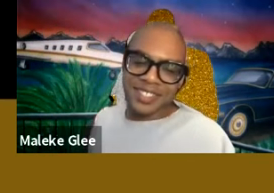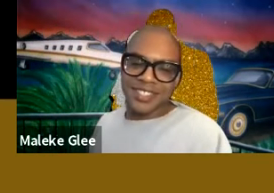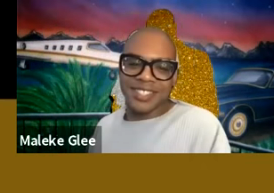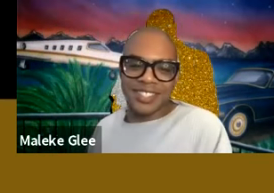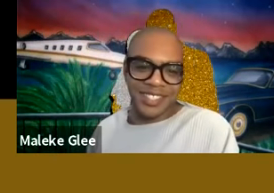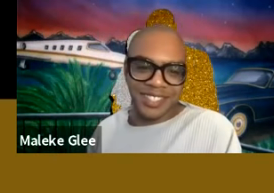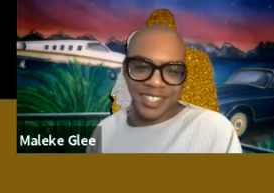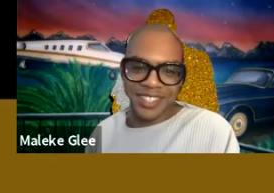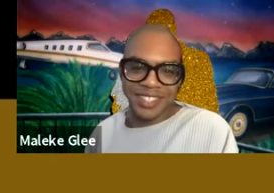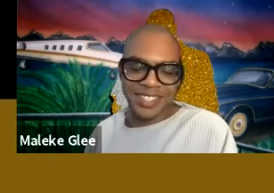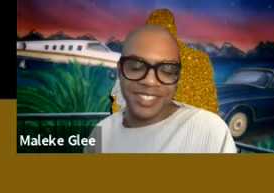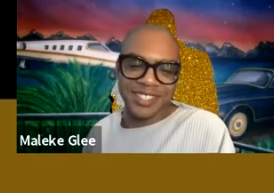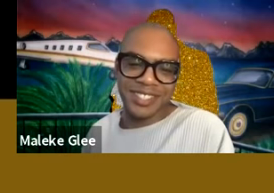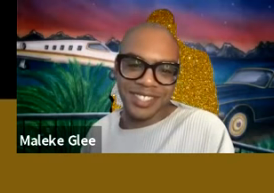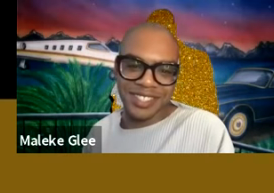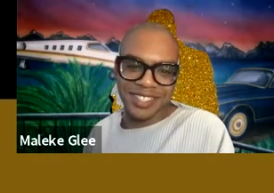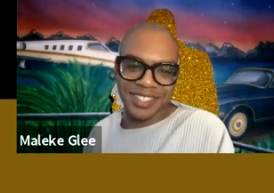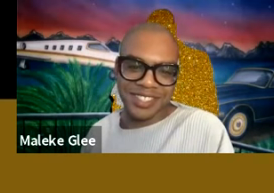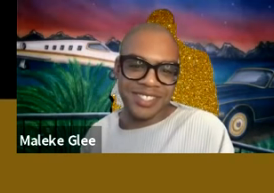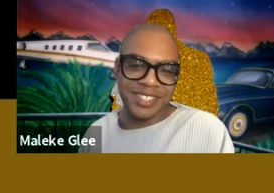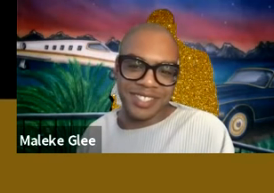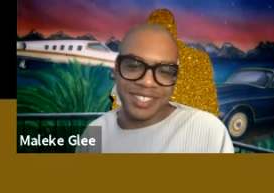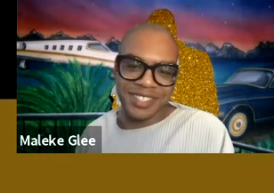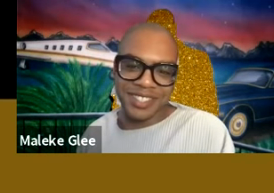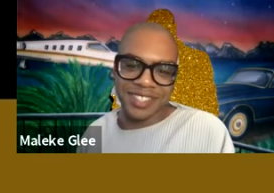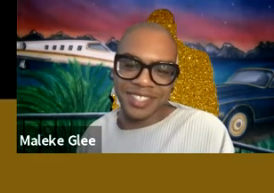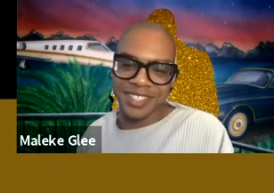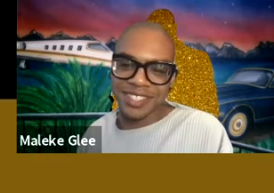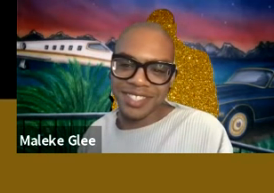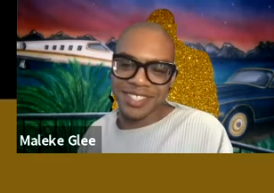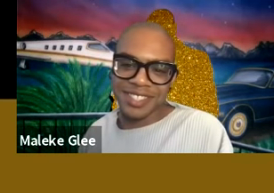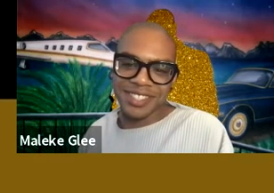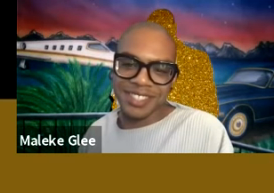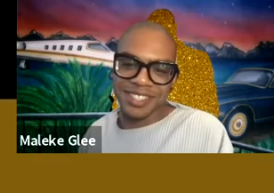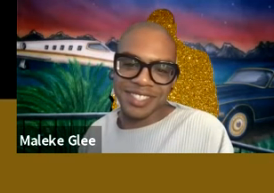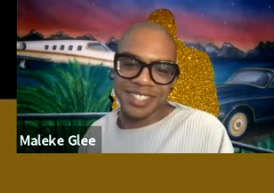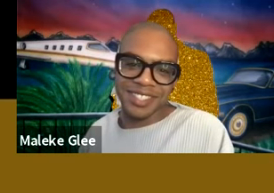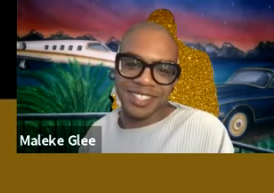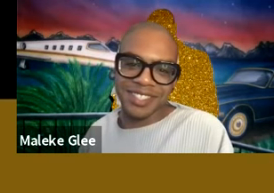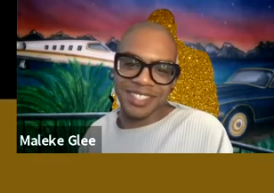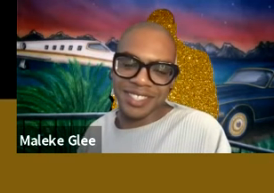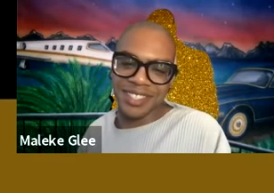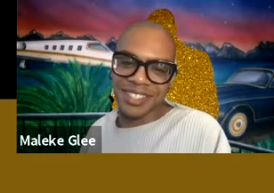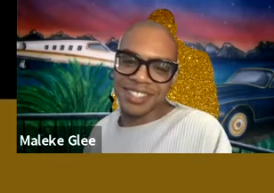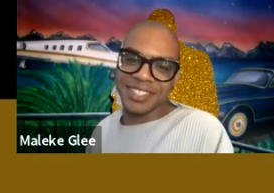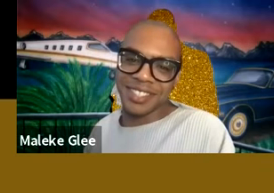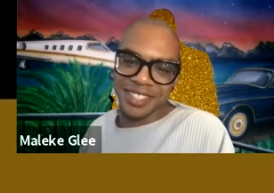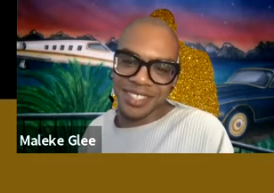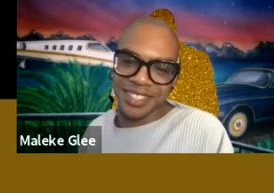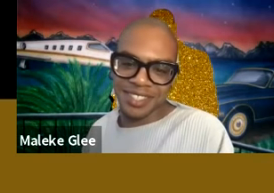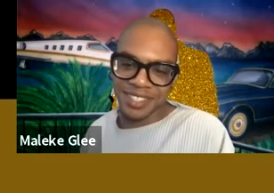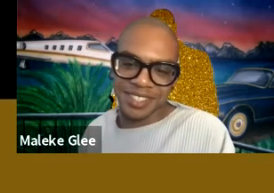Right here is the women's dungeon, and that door is the door of no return. And from what I understand, that was the door that